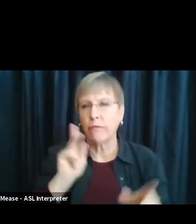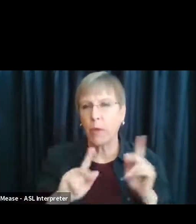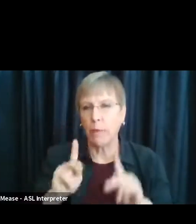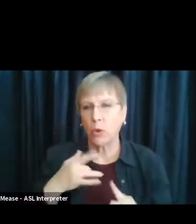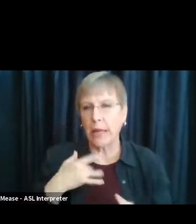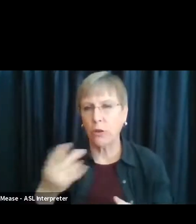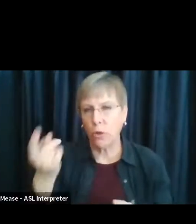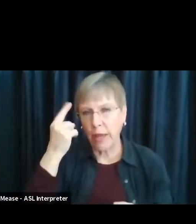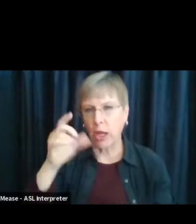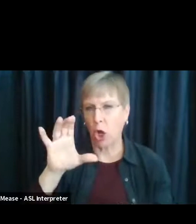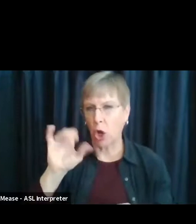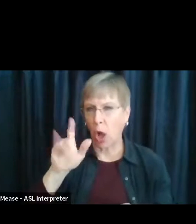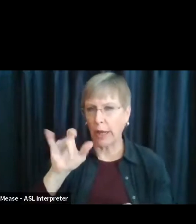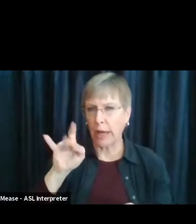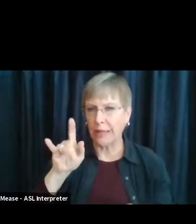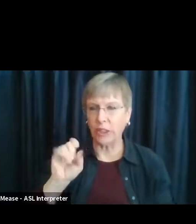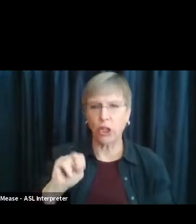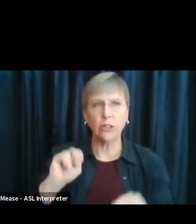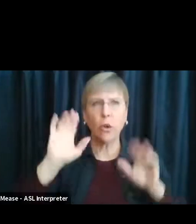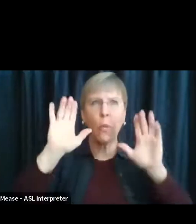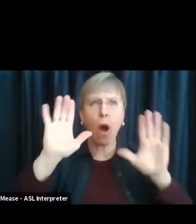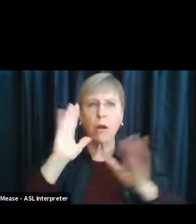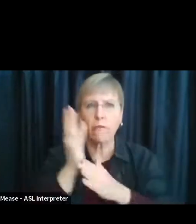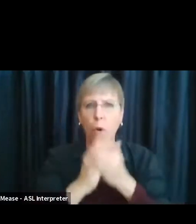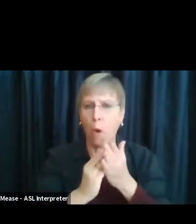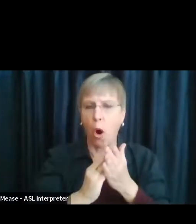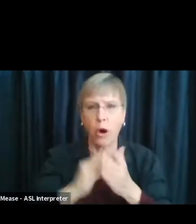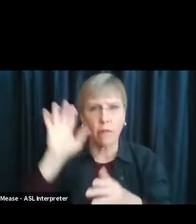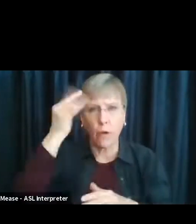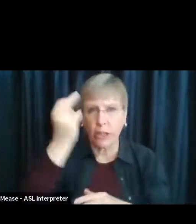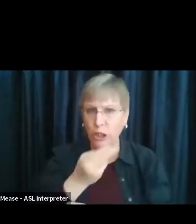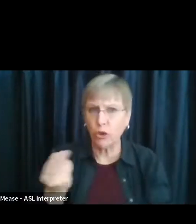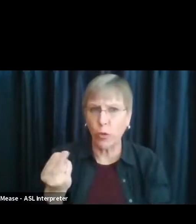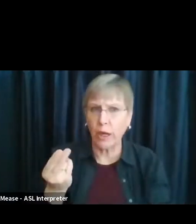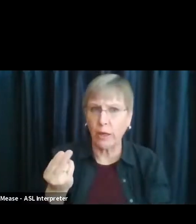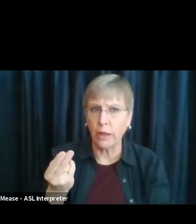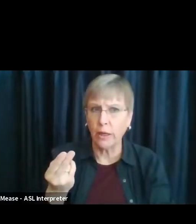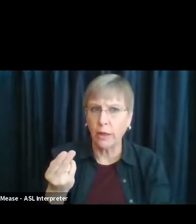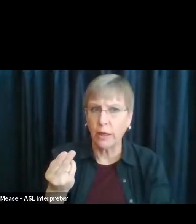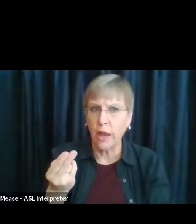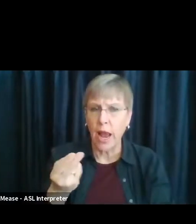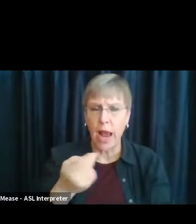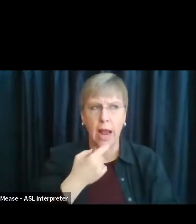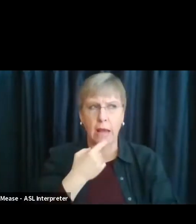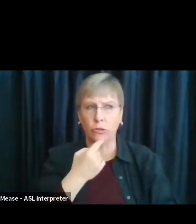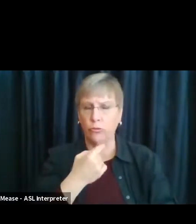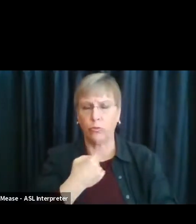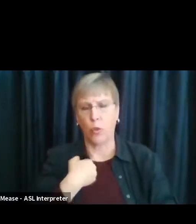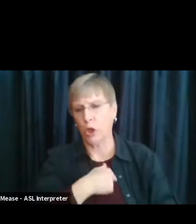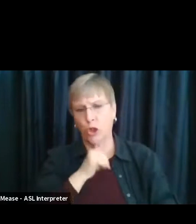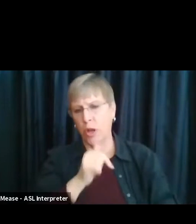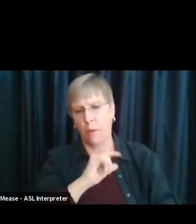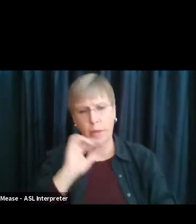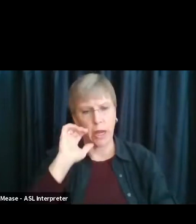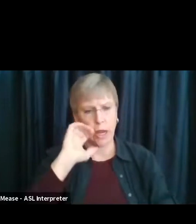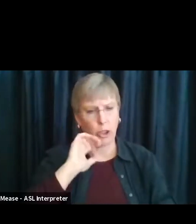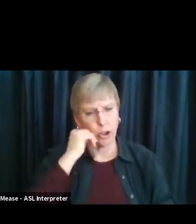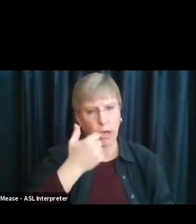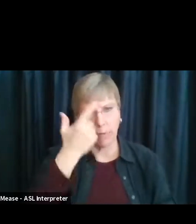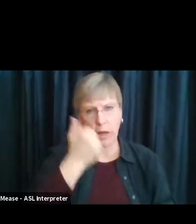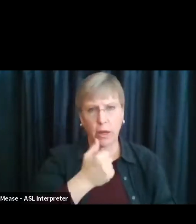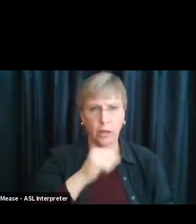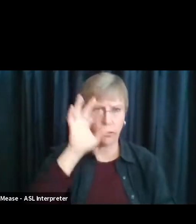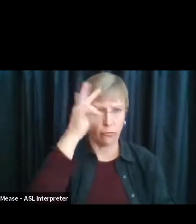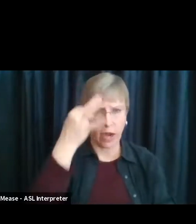to think colonization is a glorious part of the French history and that we should not be ashamed because France has brought all